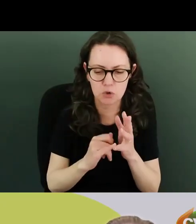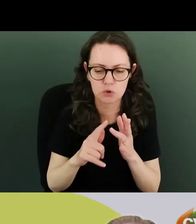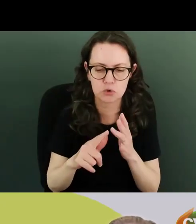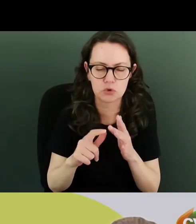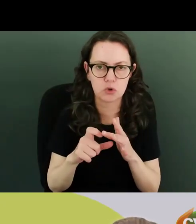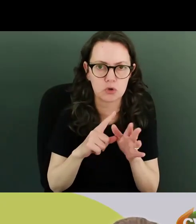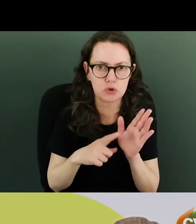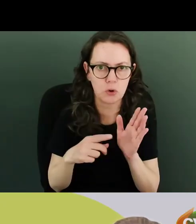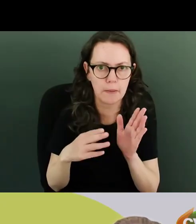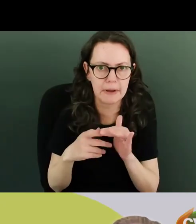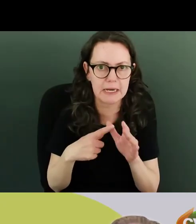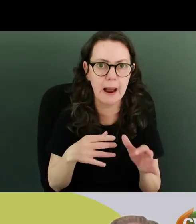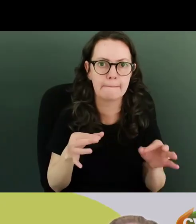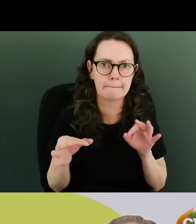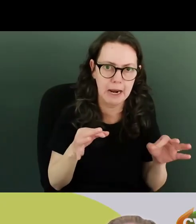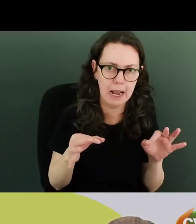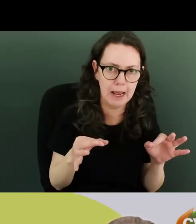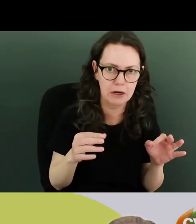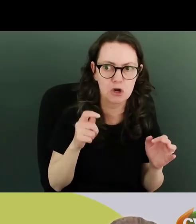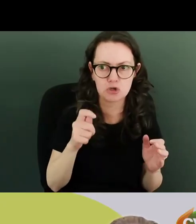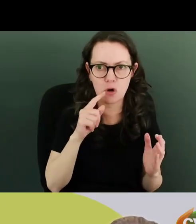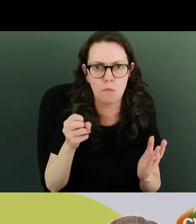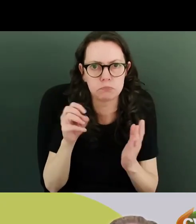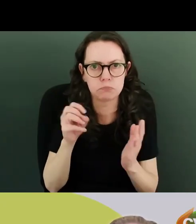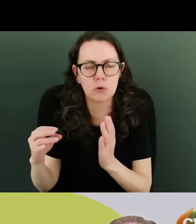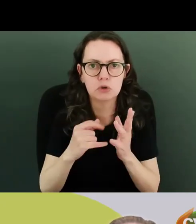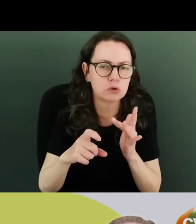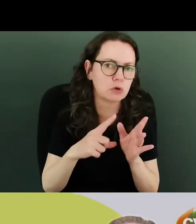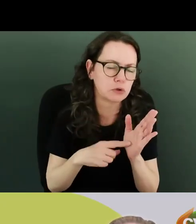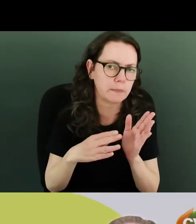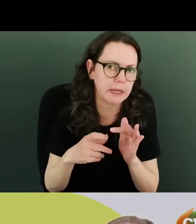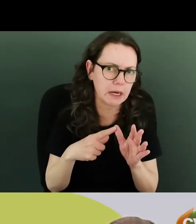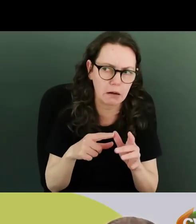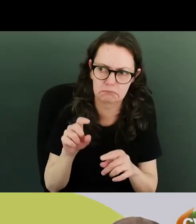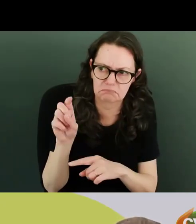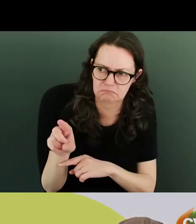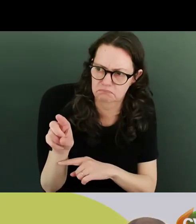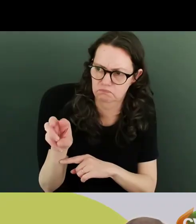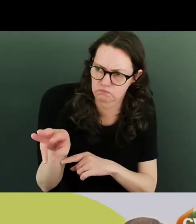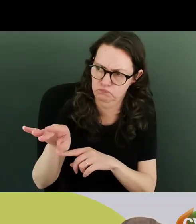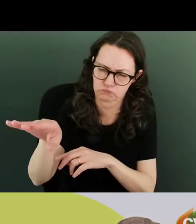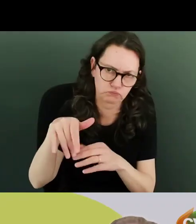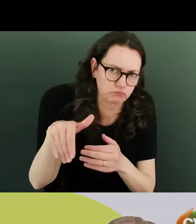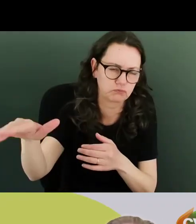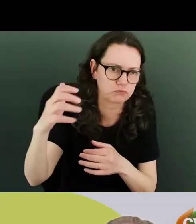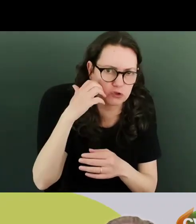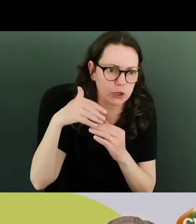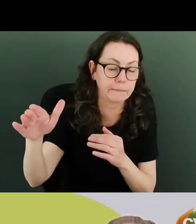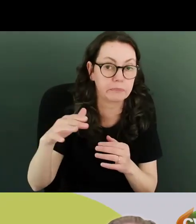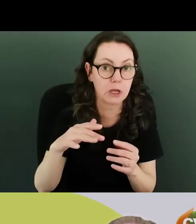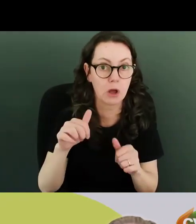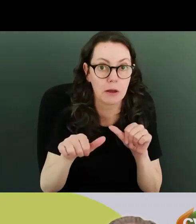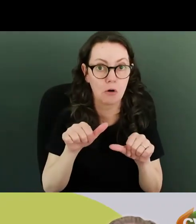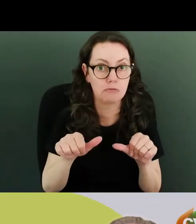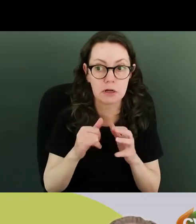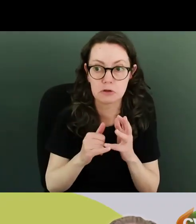be promoting the resources over the next couple of weeks, and beyond that as well. So we're